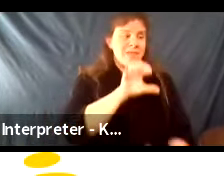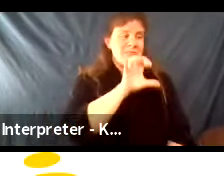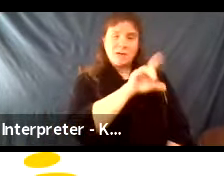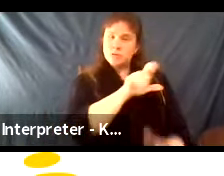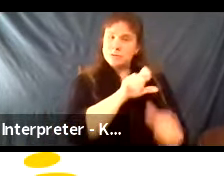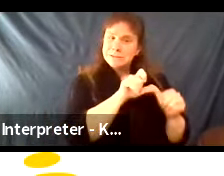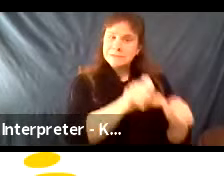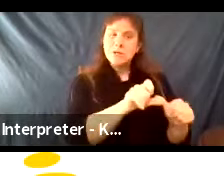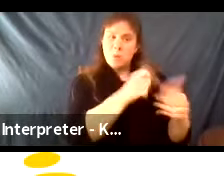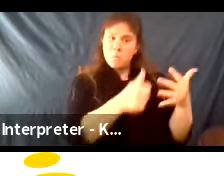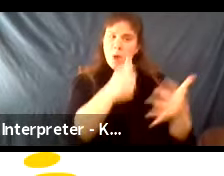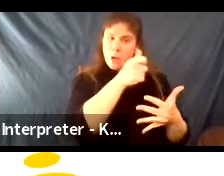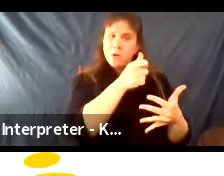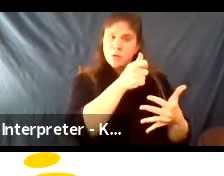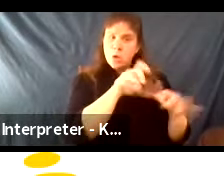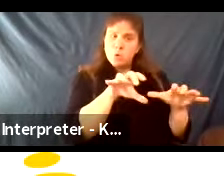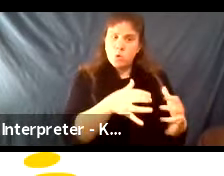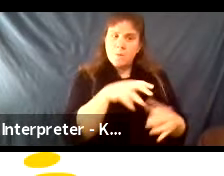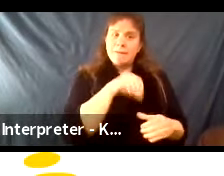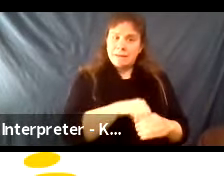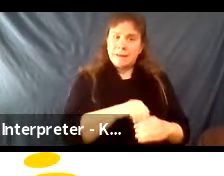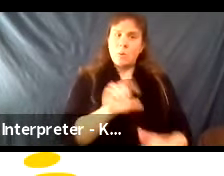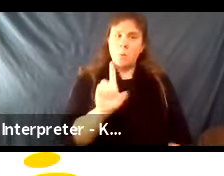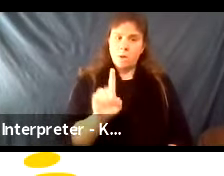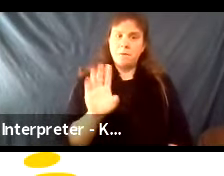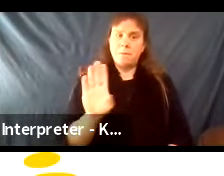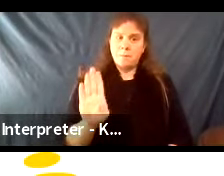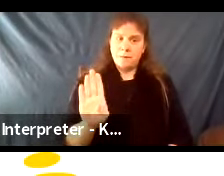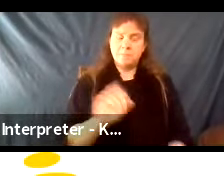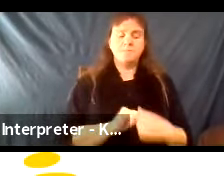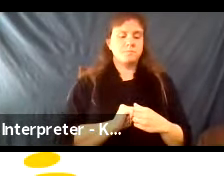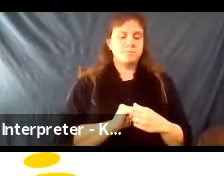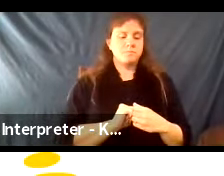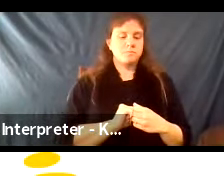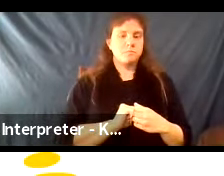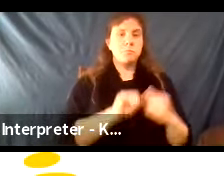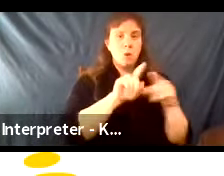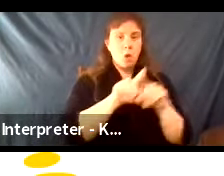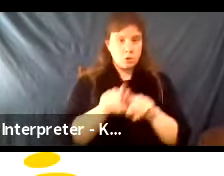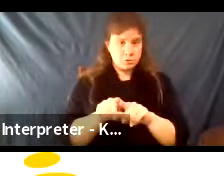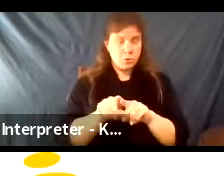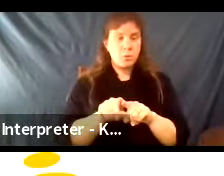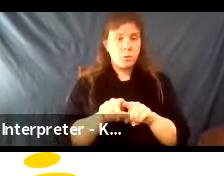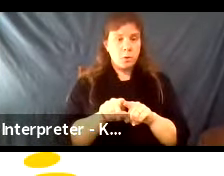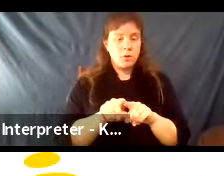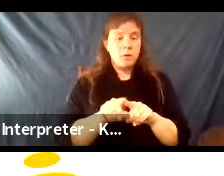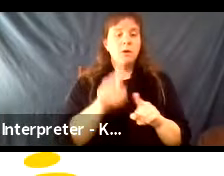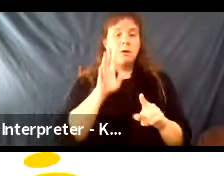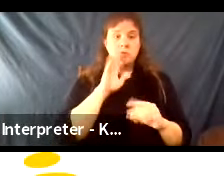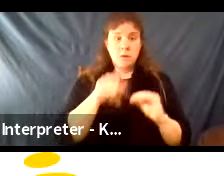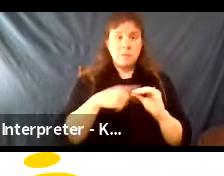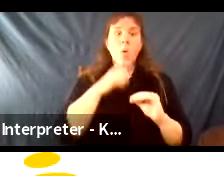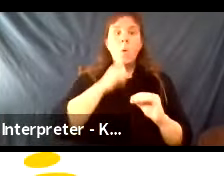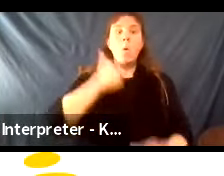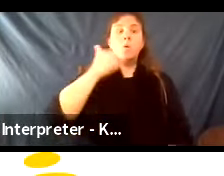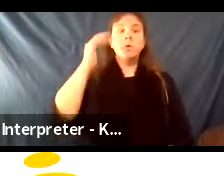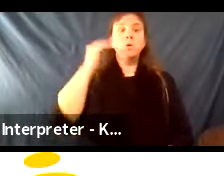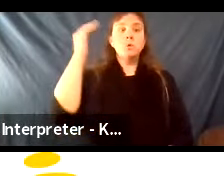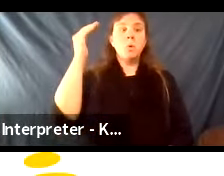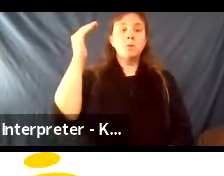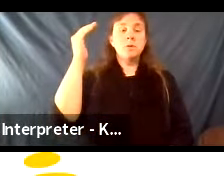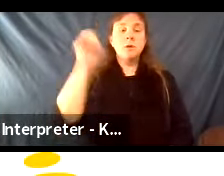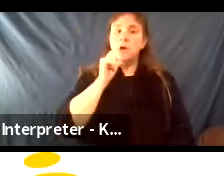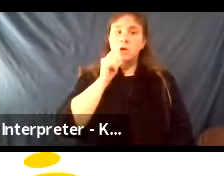1B. I also think it's really important that when we're talking about older adults, we're not talking about a monolith